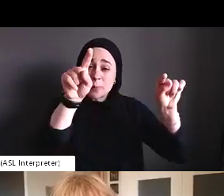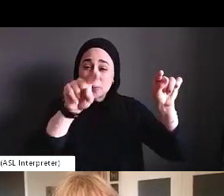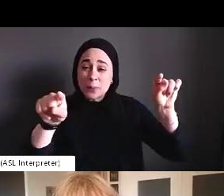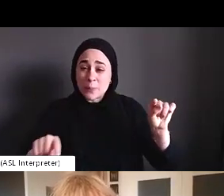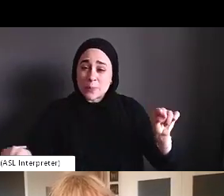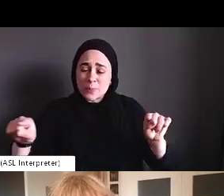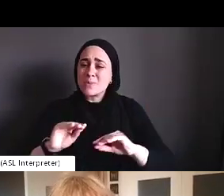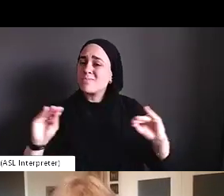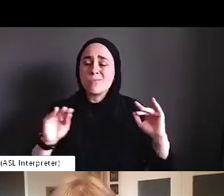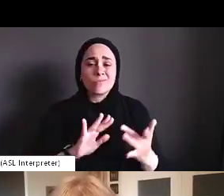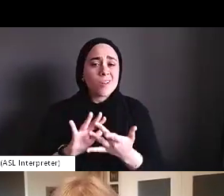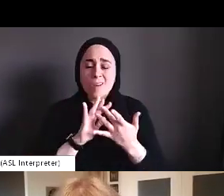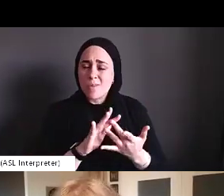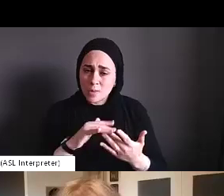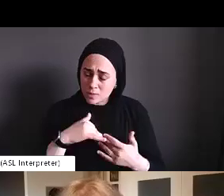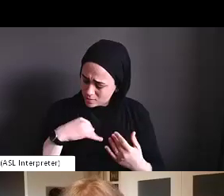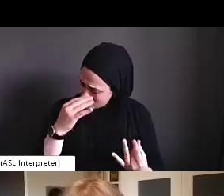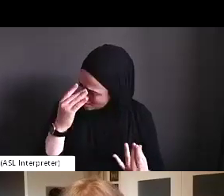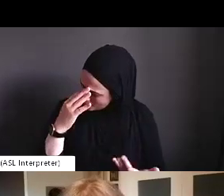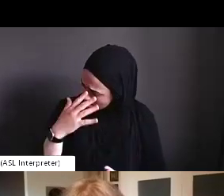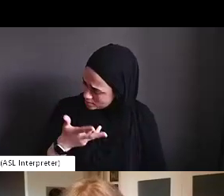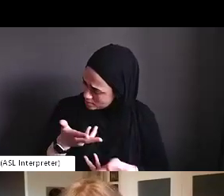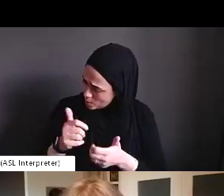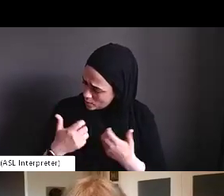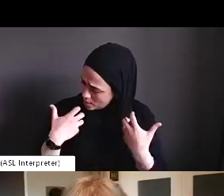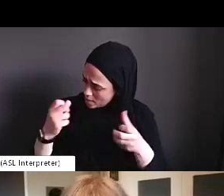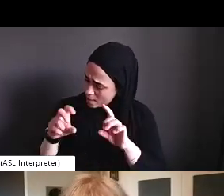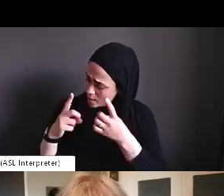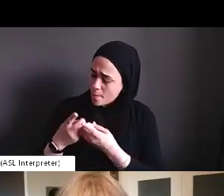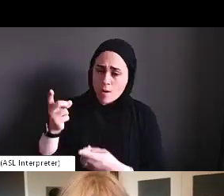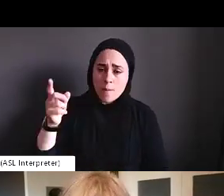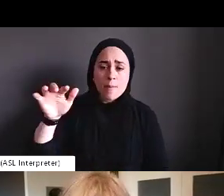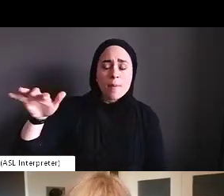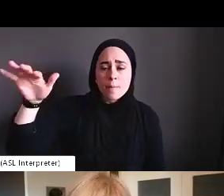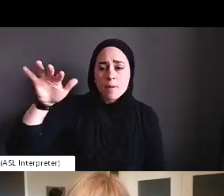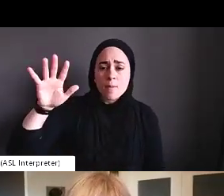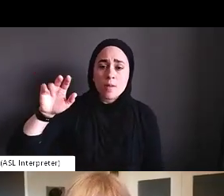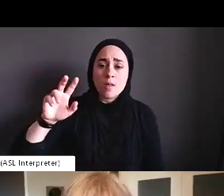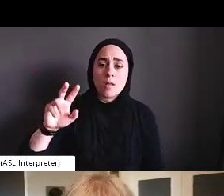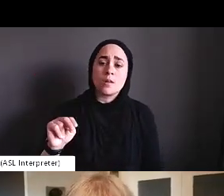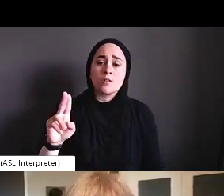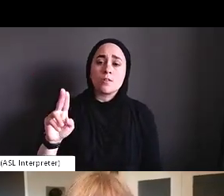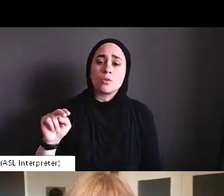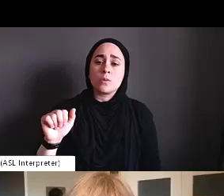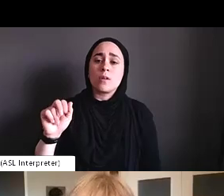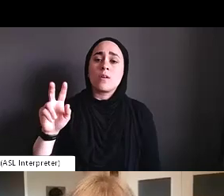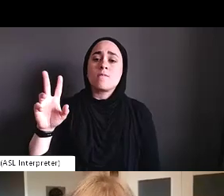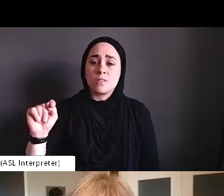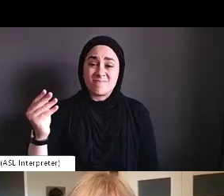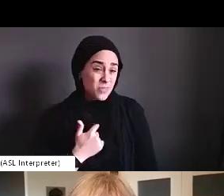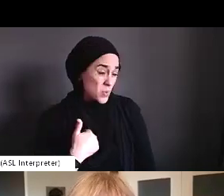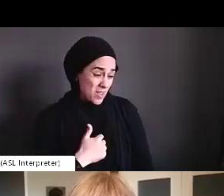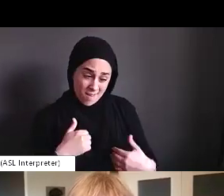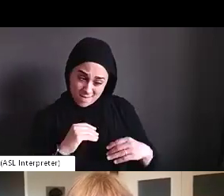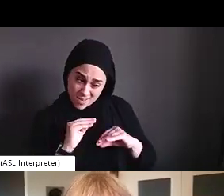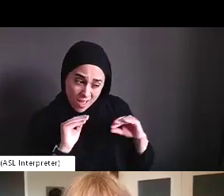about a conversation we had with the health department people in Nunavut who said, we have nothing. And I thought